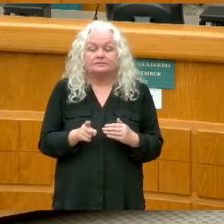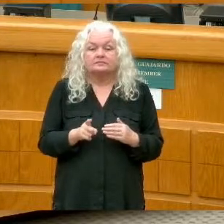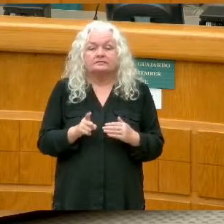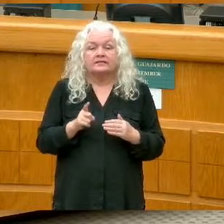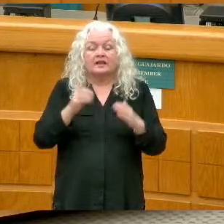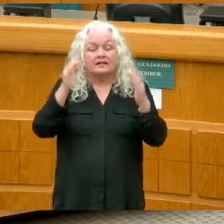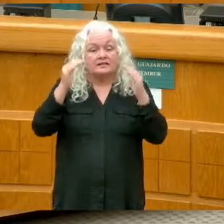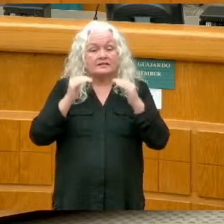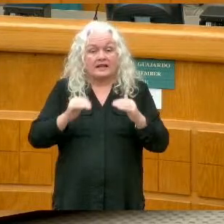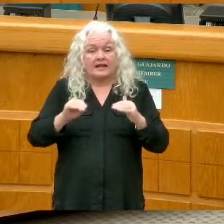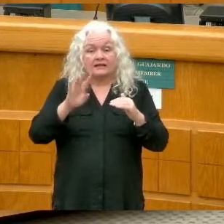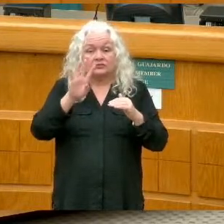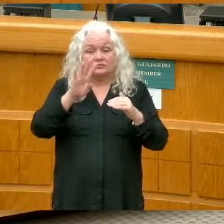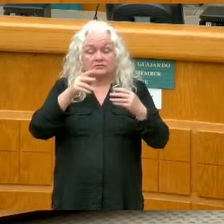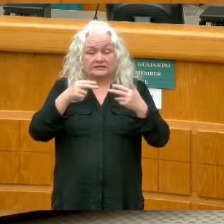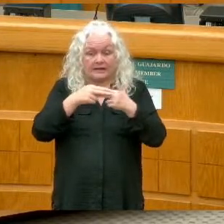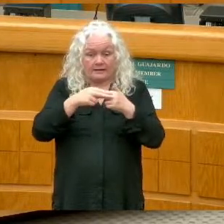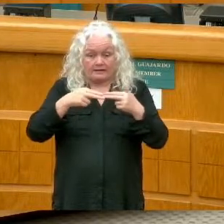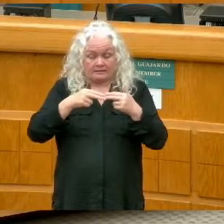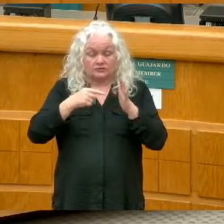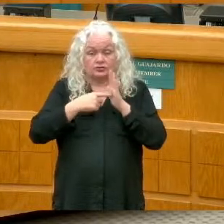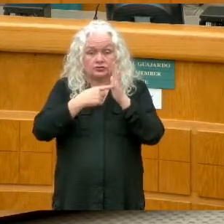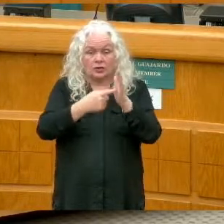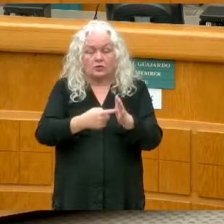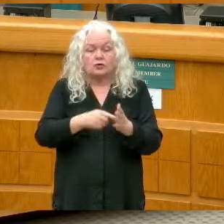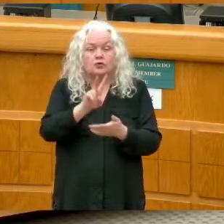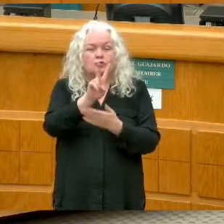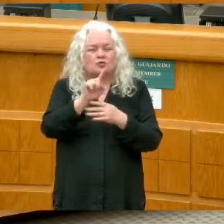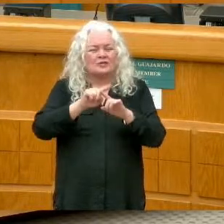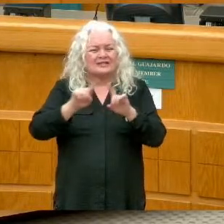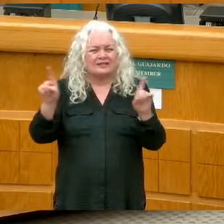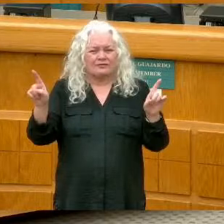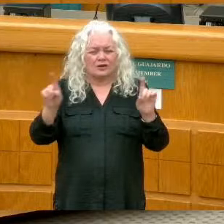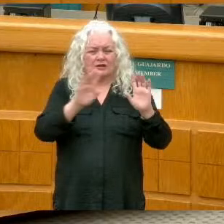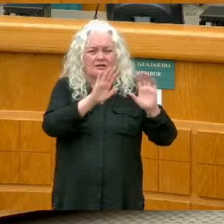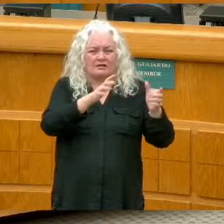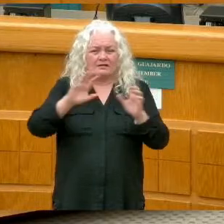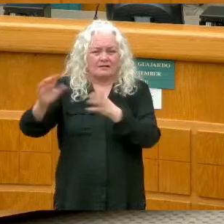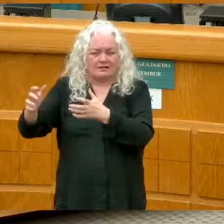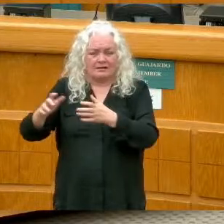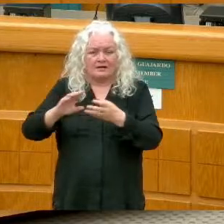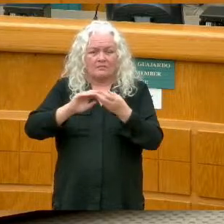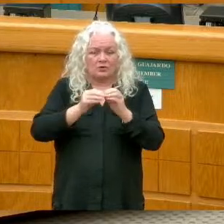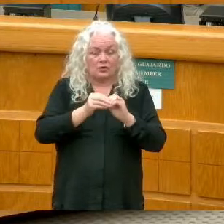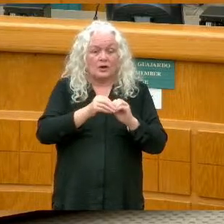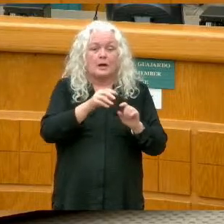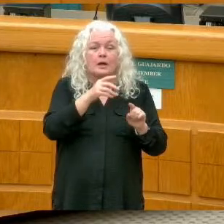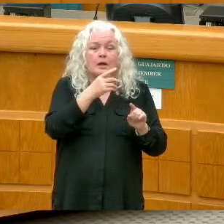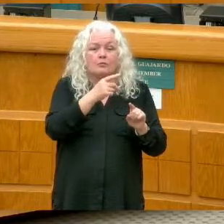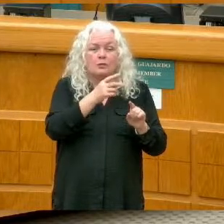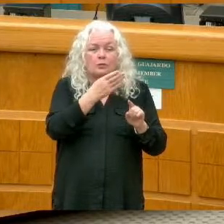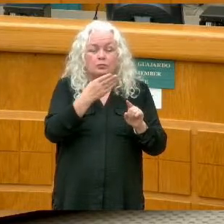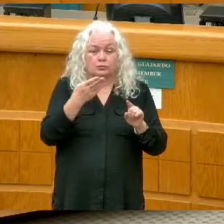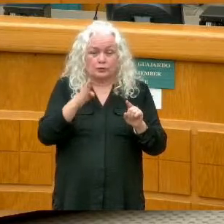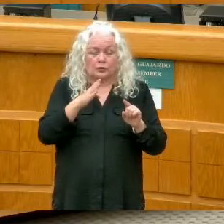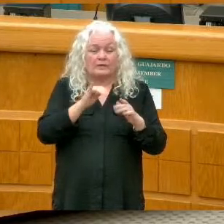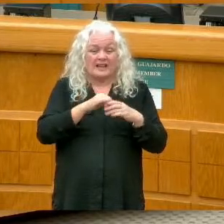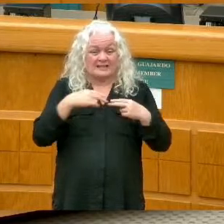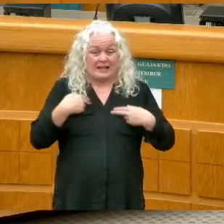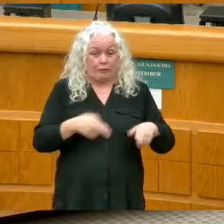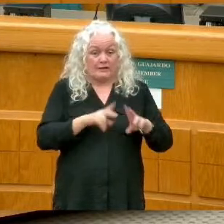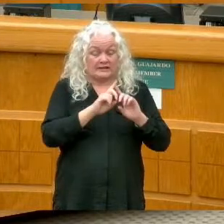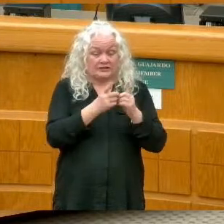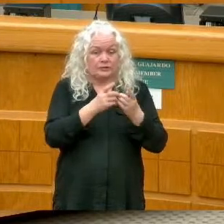This next chart shows us the two different sets of numbers. The purple, blue is